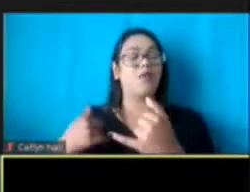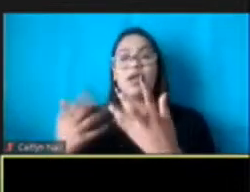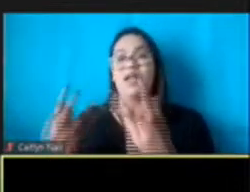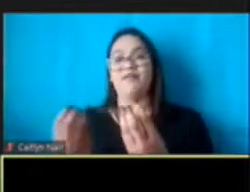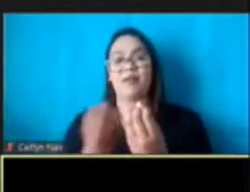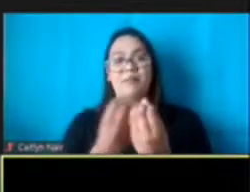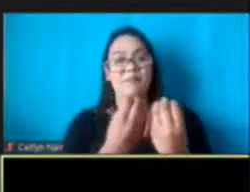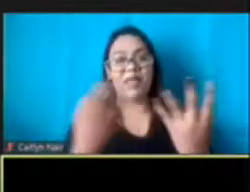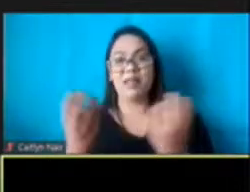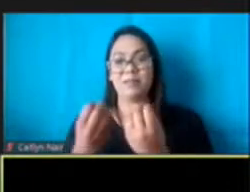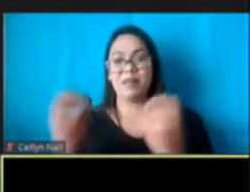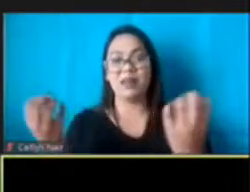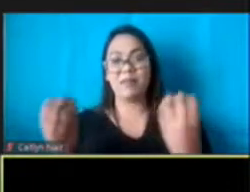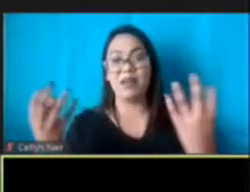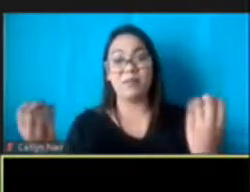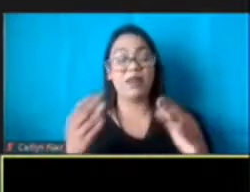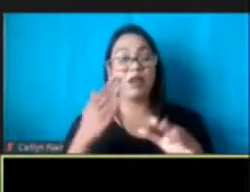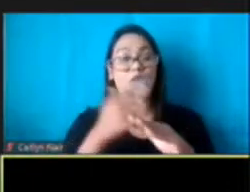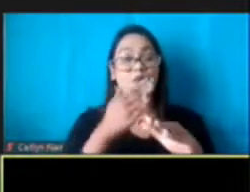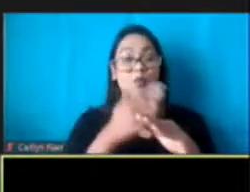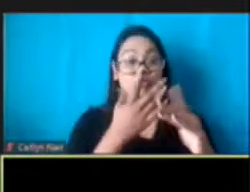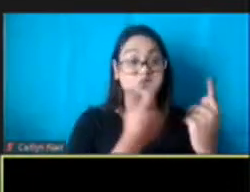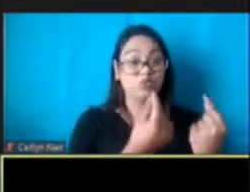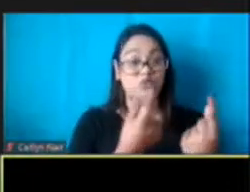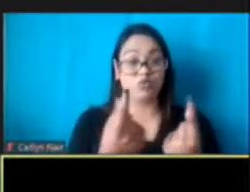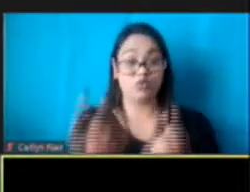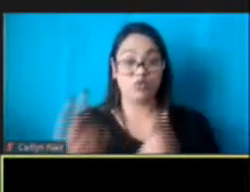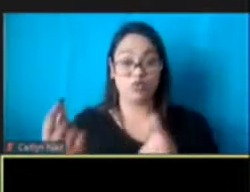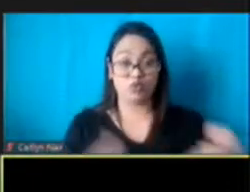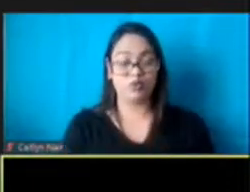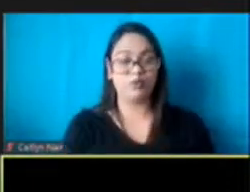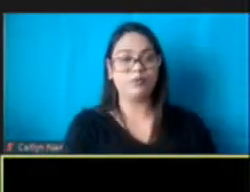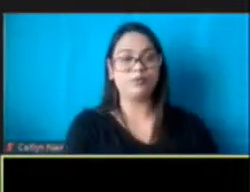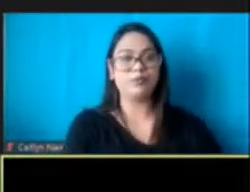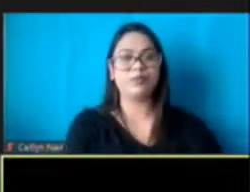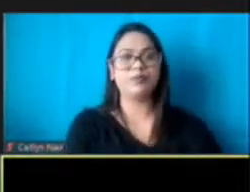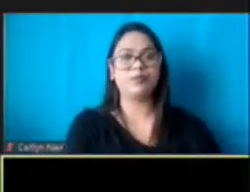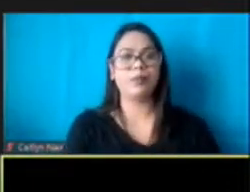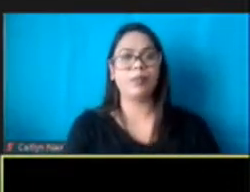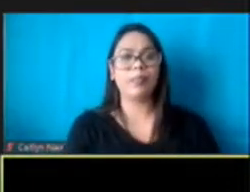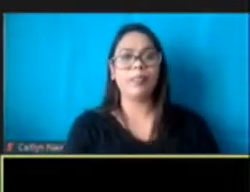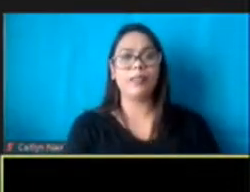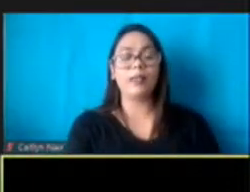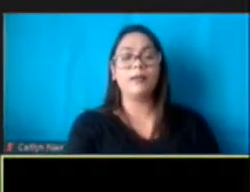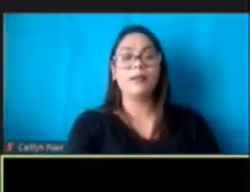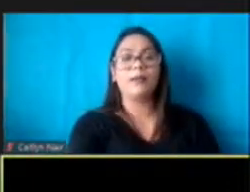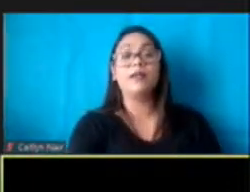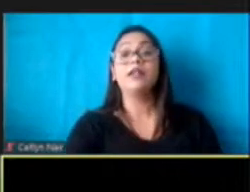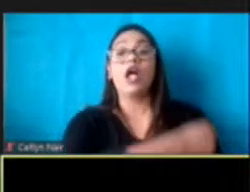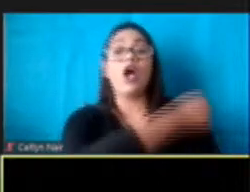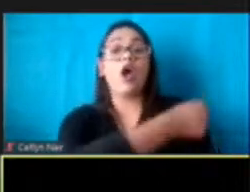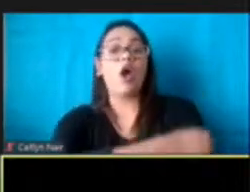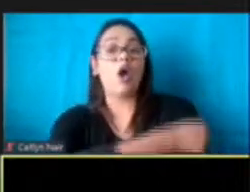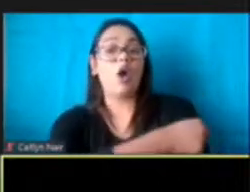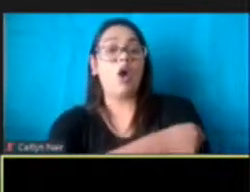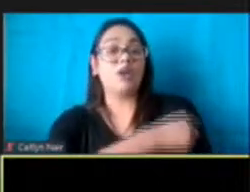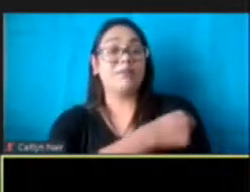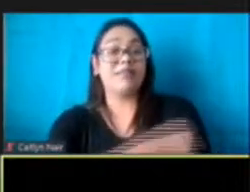do in terms of COVID-19. The admissions, we've seen them increase as